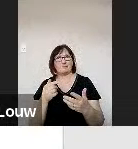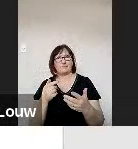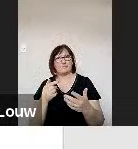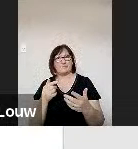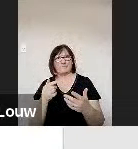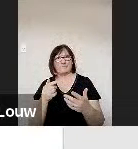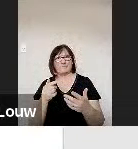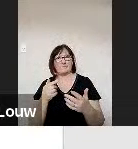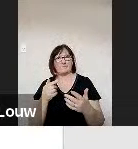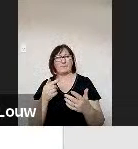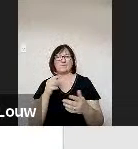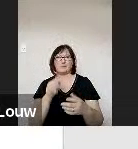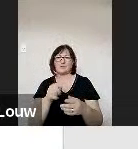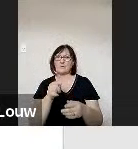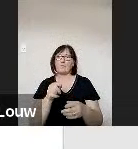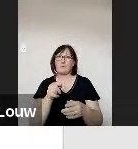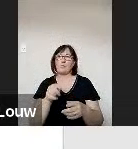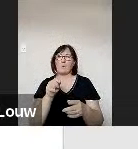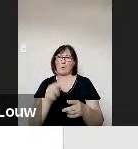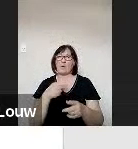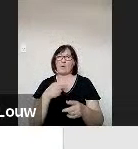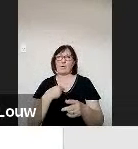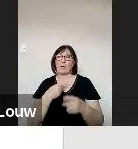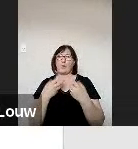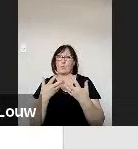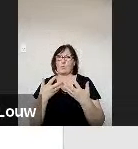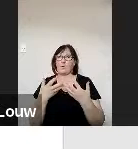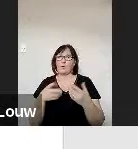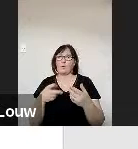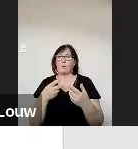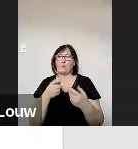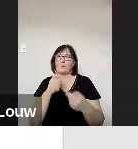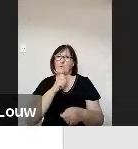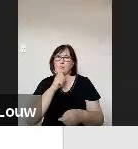Convention is widely used and or adopted.